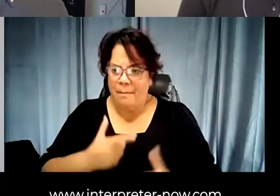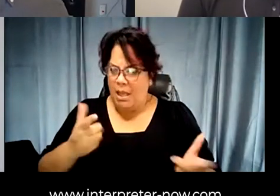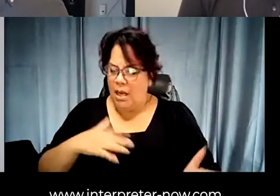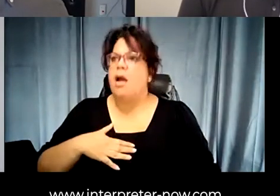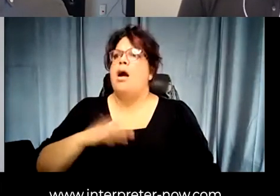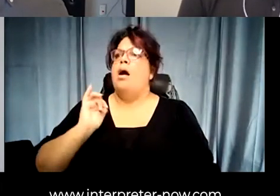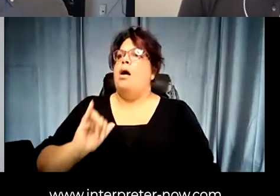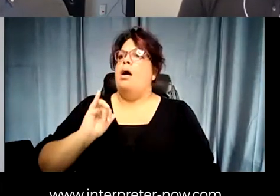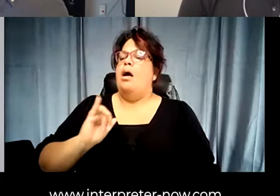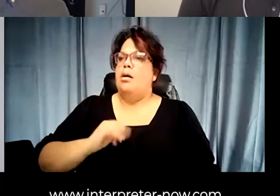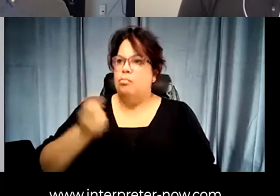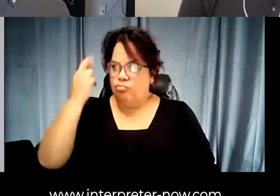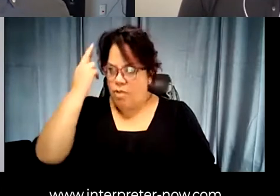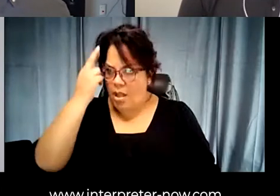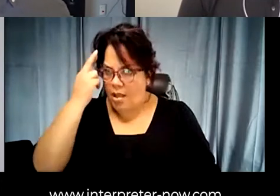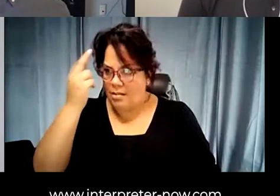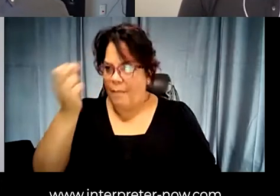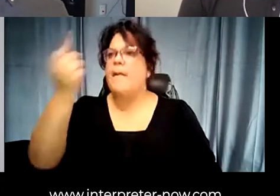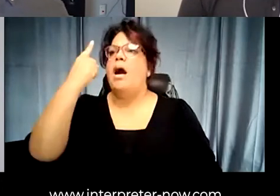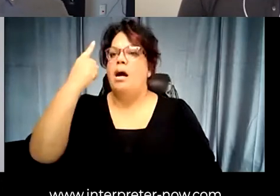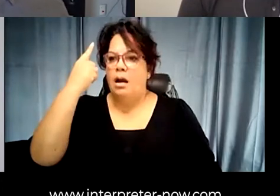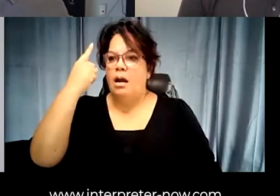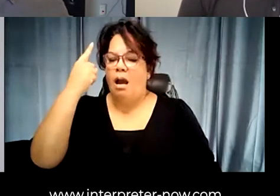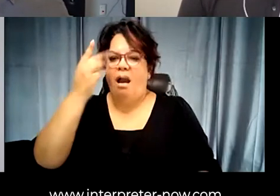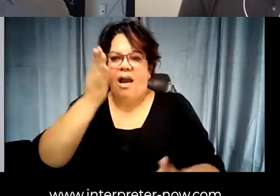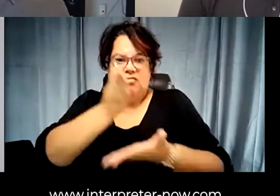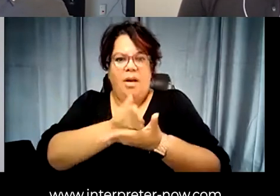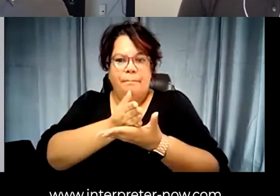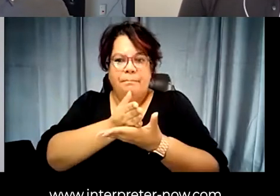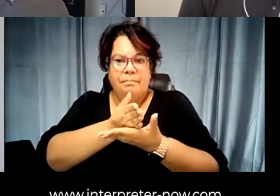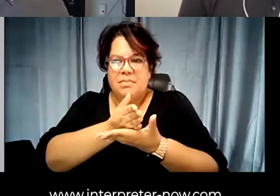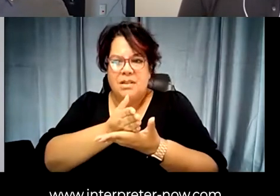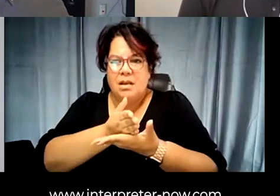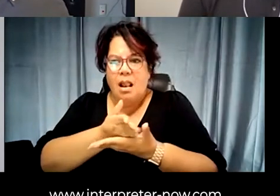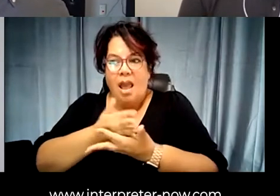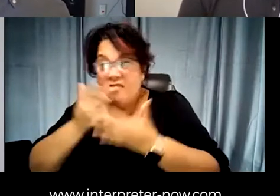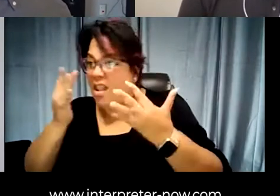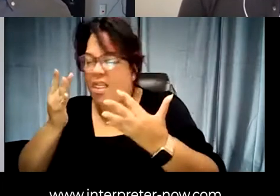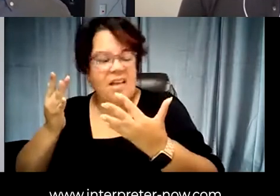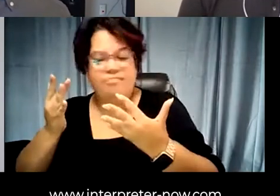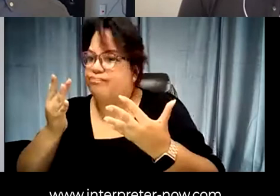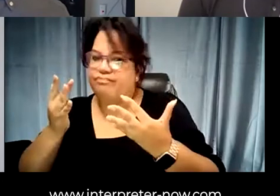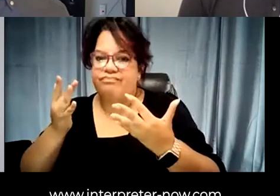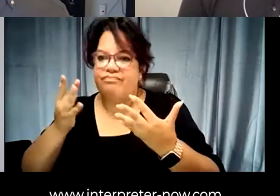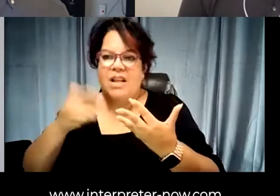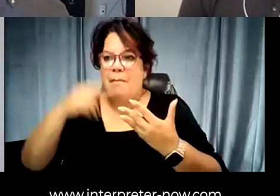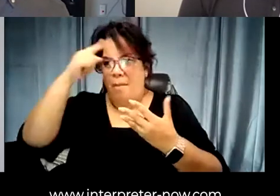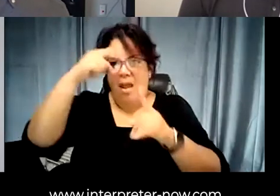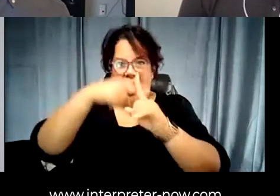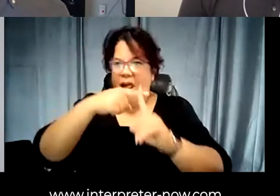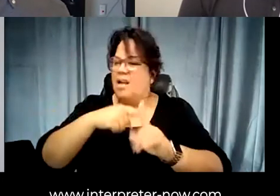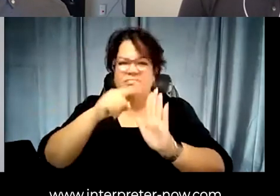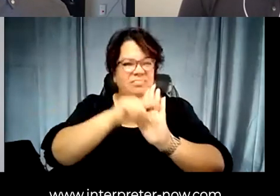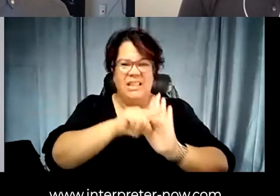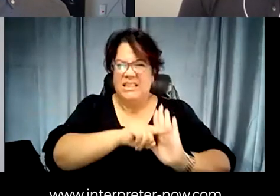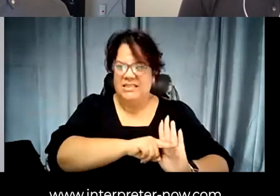me was when I stopped being both of those things. I started not being the positive person. I started being a little